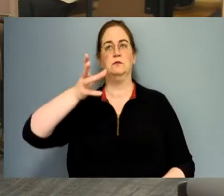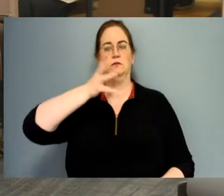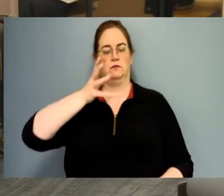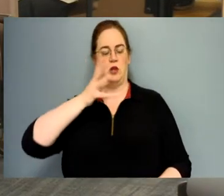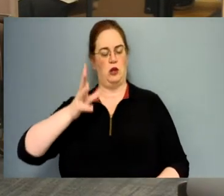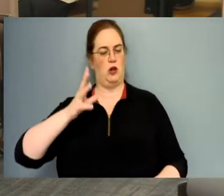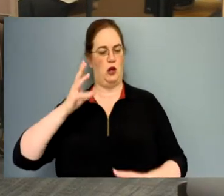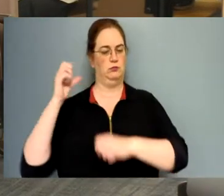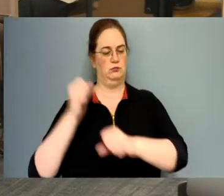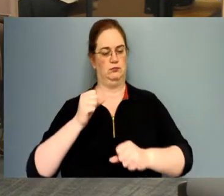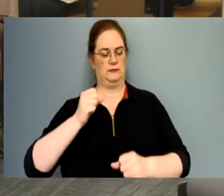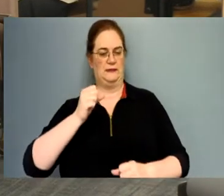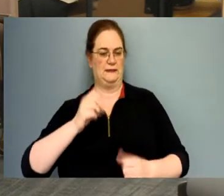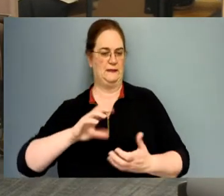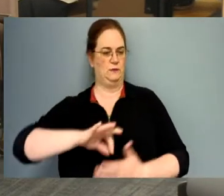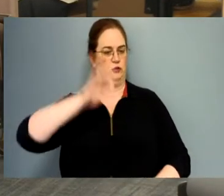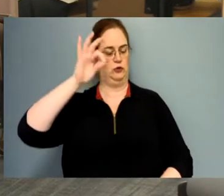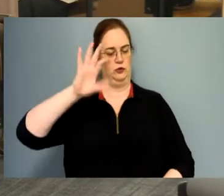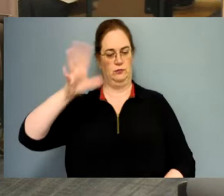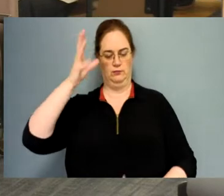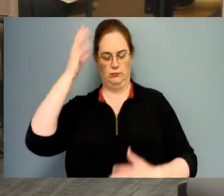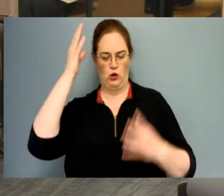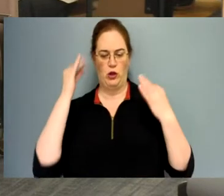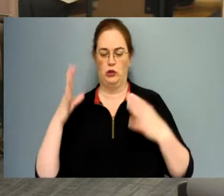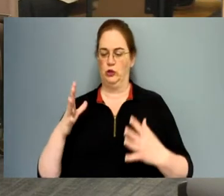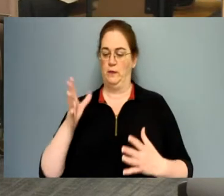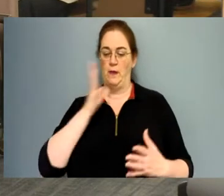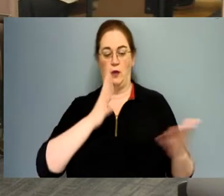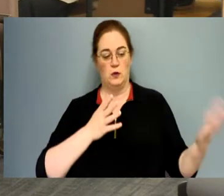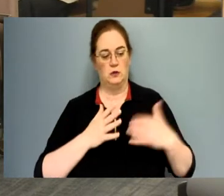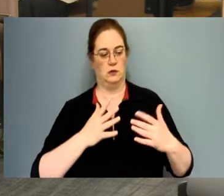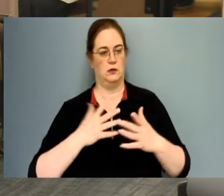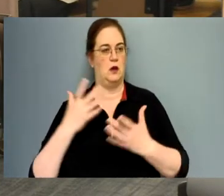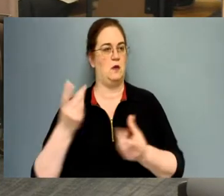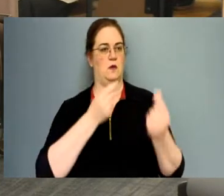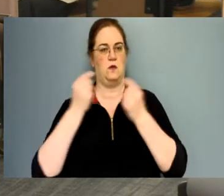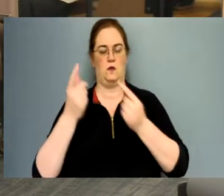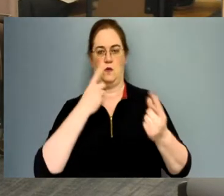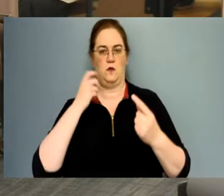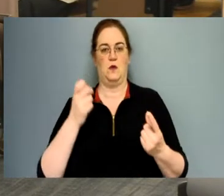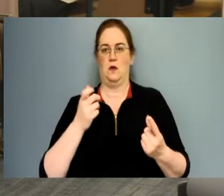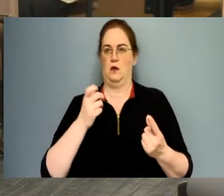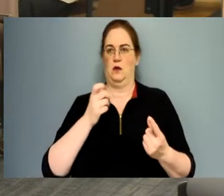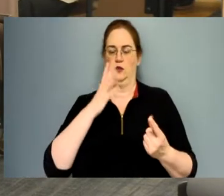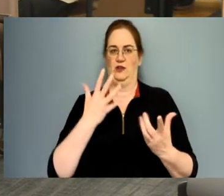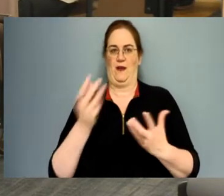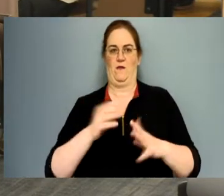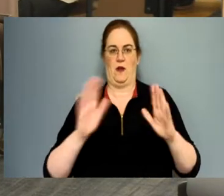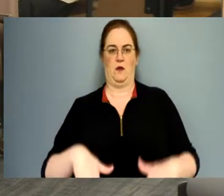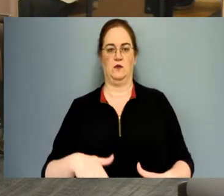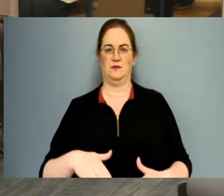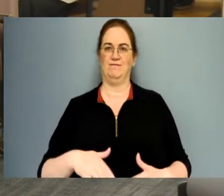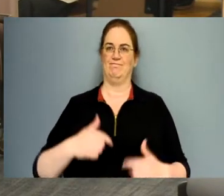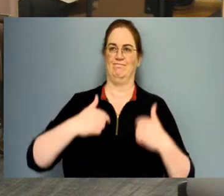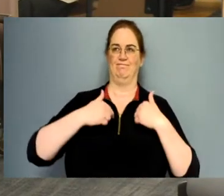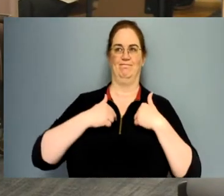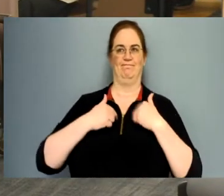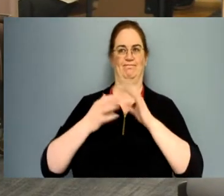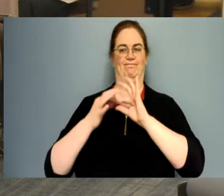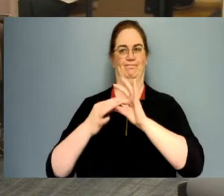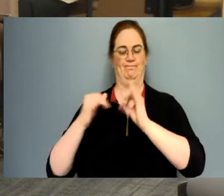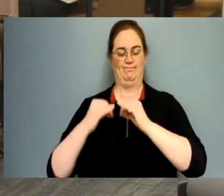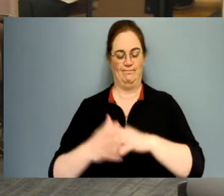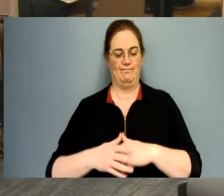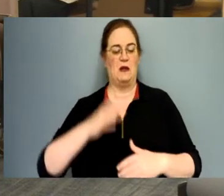When we were just ripening, she'd take us everywhere, anywhere, just to get out of the house. Apples never straying far from the tree. One of our most